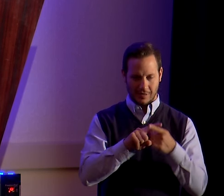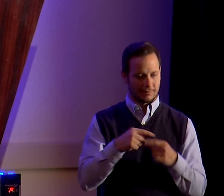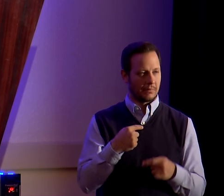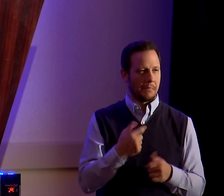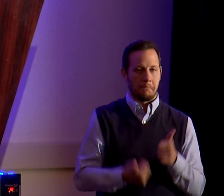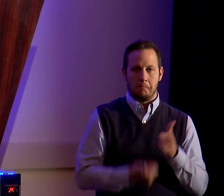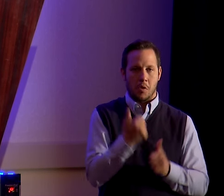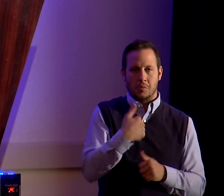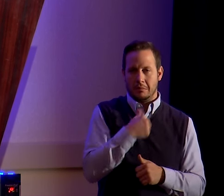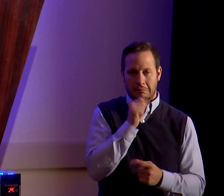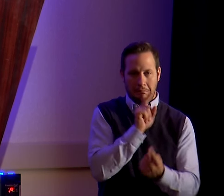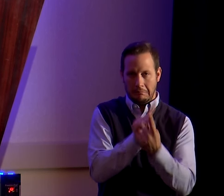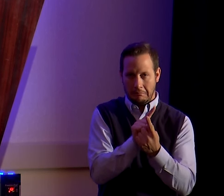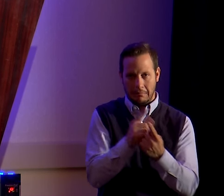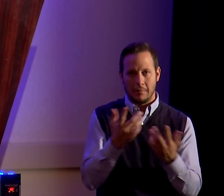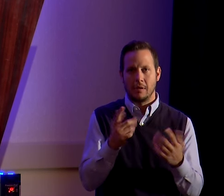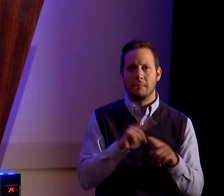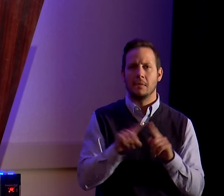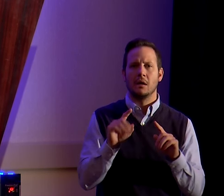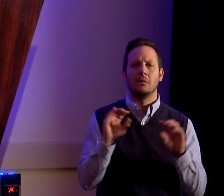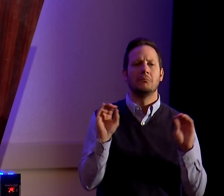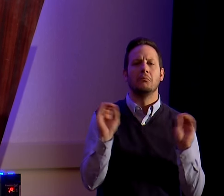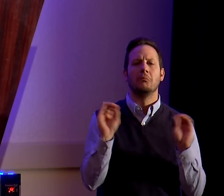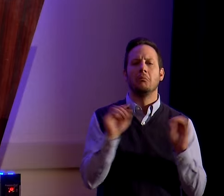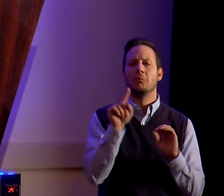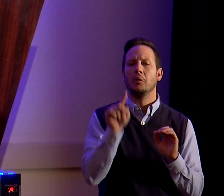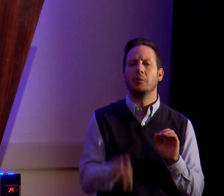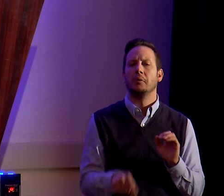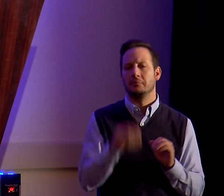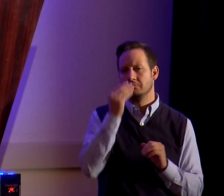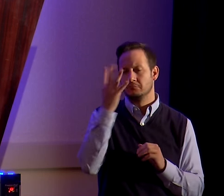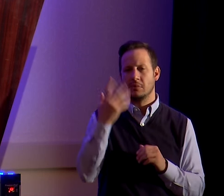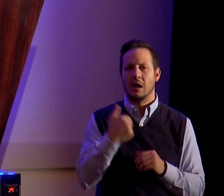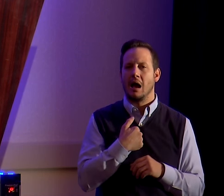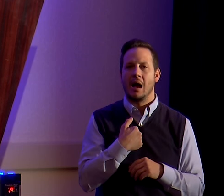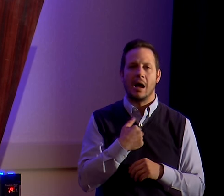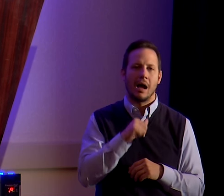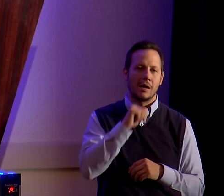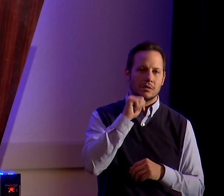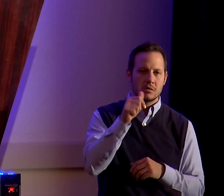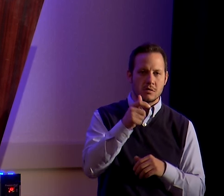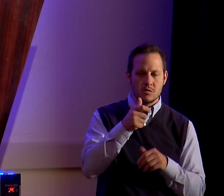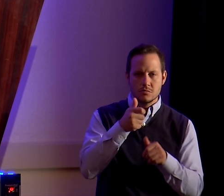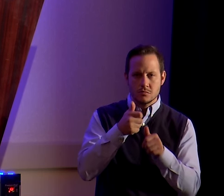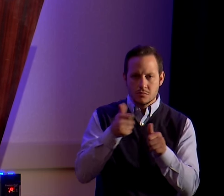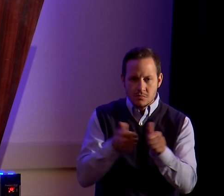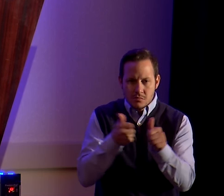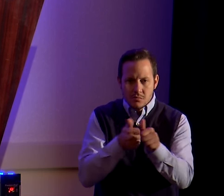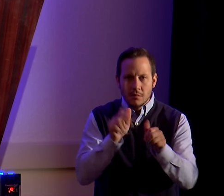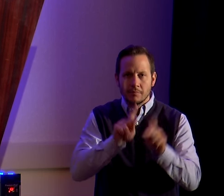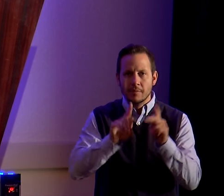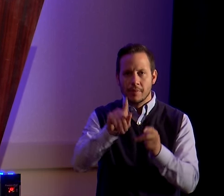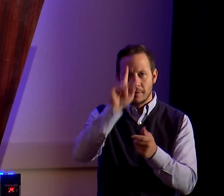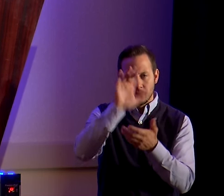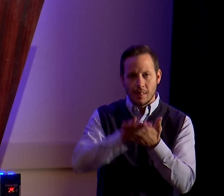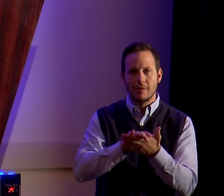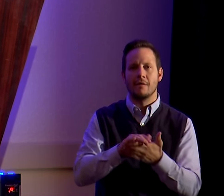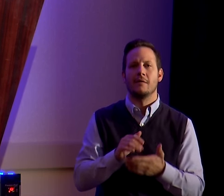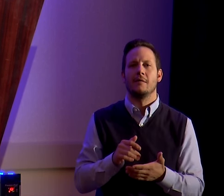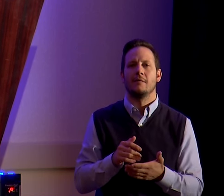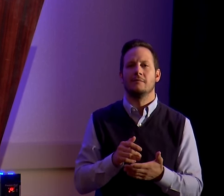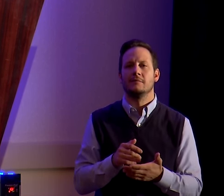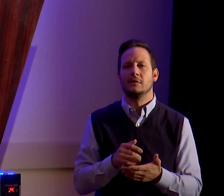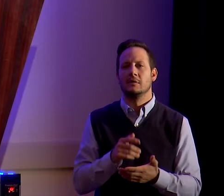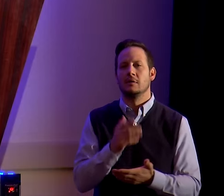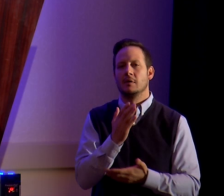right? And nobody cared. I don't troll people about their belief. I mean, yeah, I get all these things. Oh, pray for me. You know, my